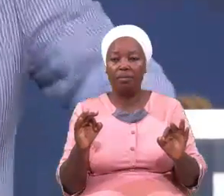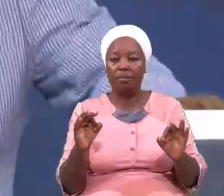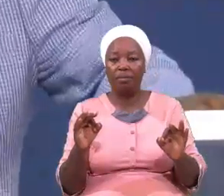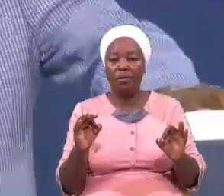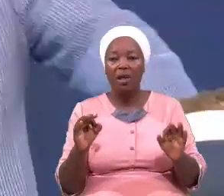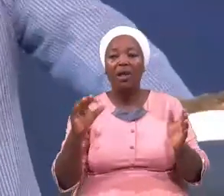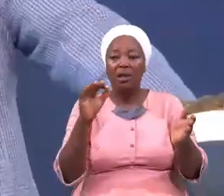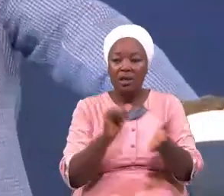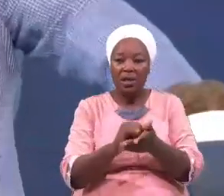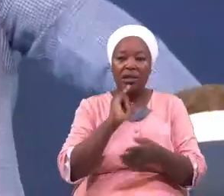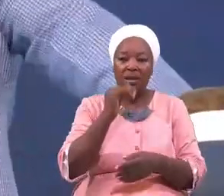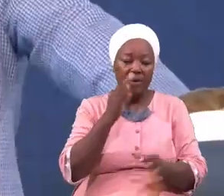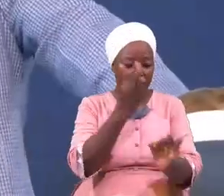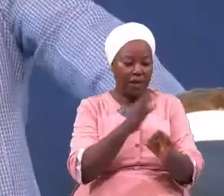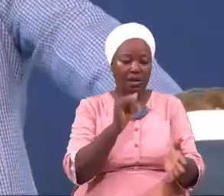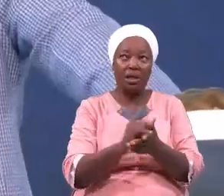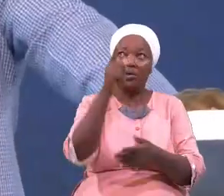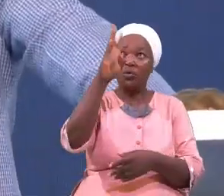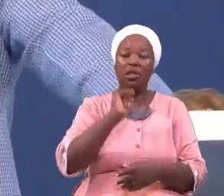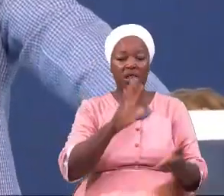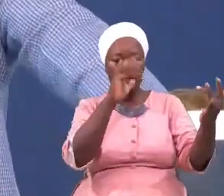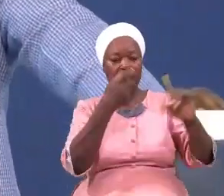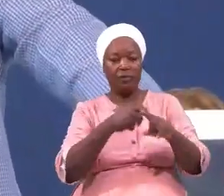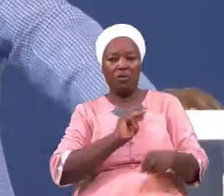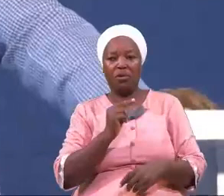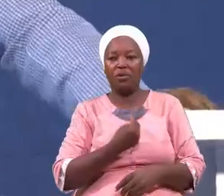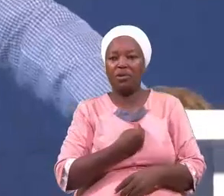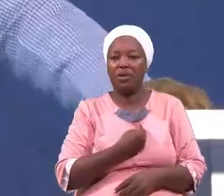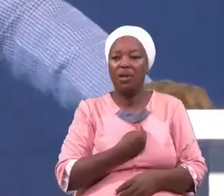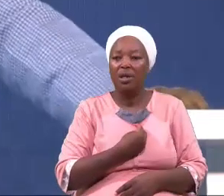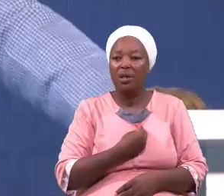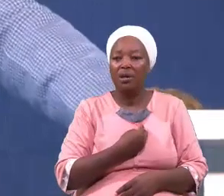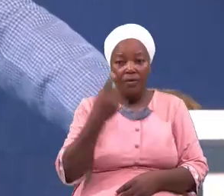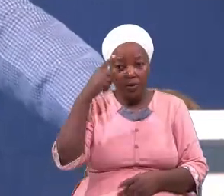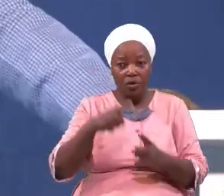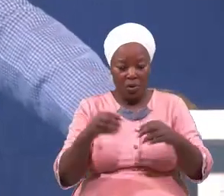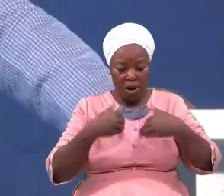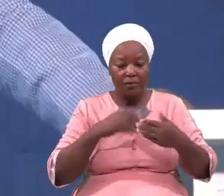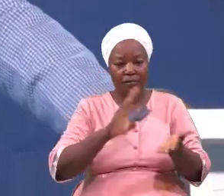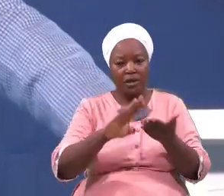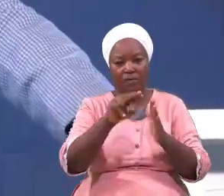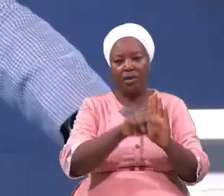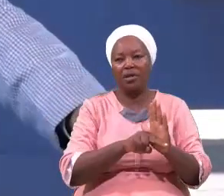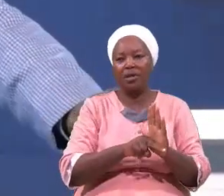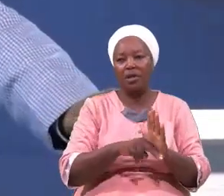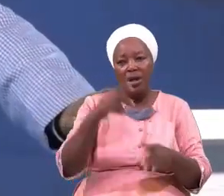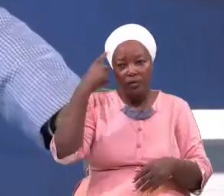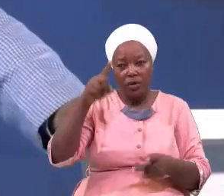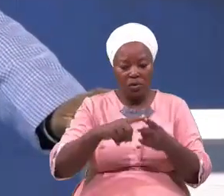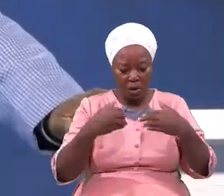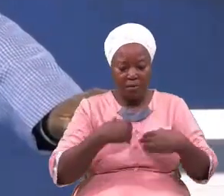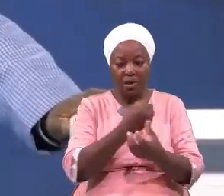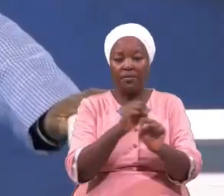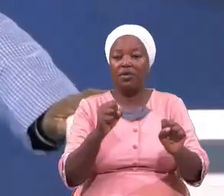That's the faith God is looking for. For you to have forgiveness. For you to have